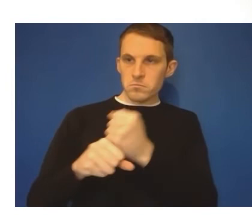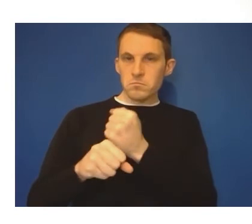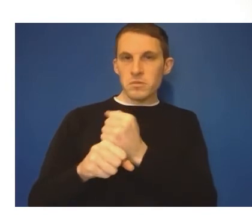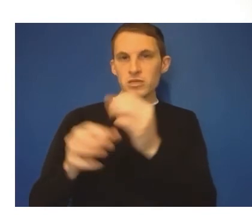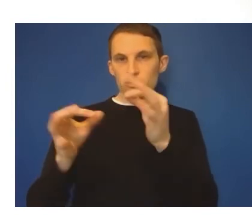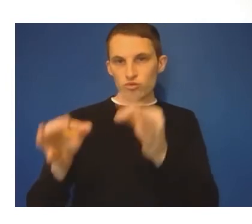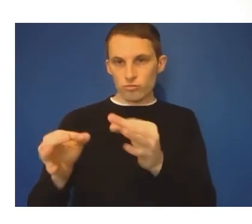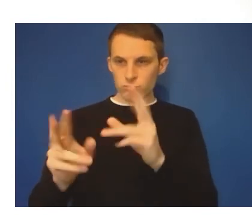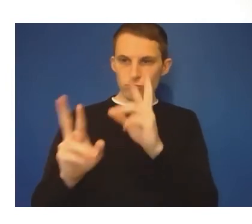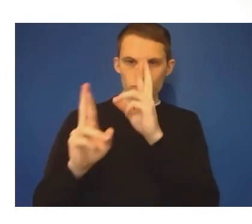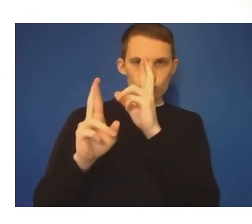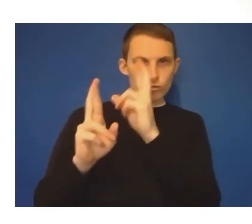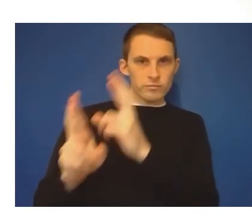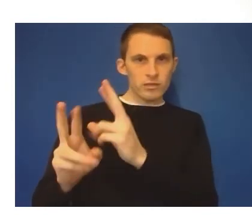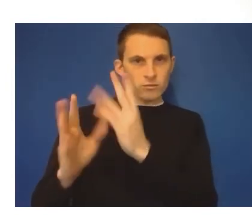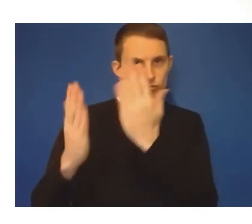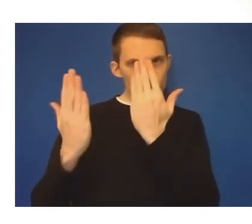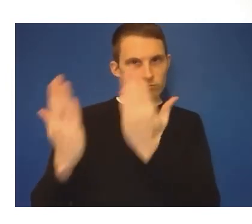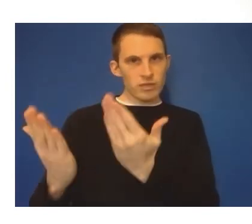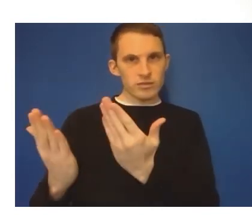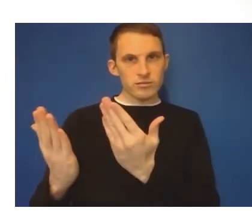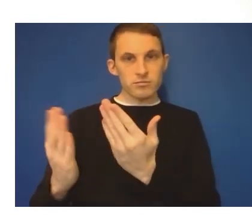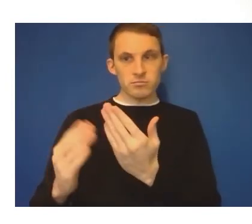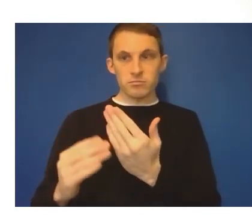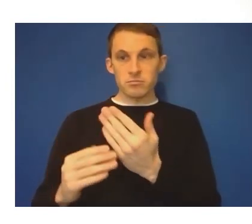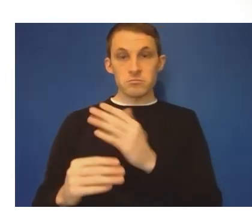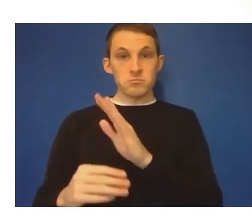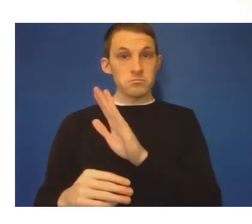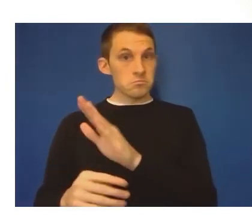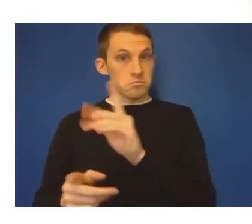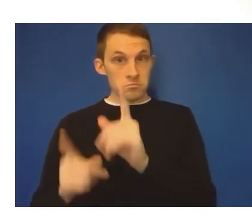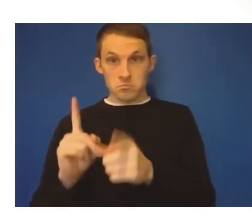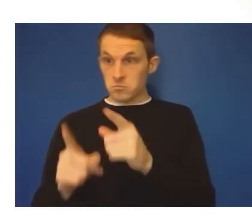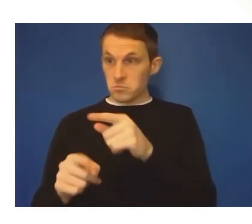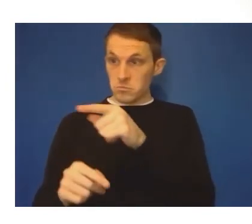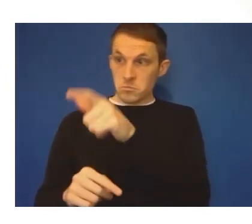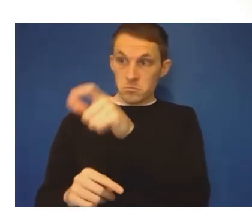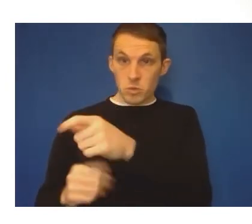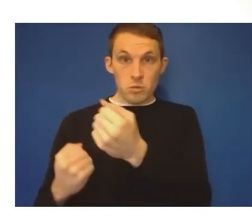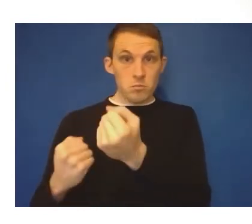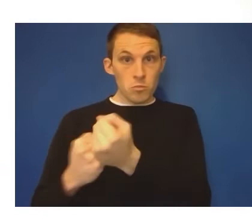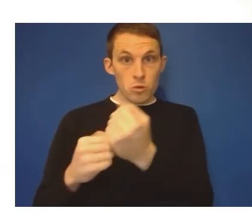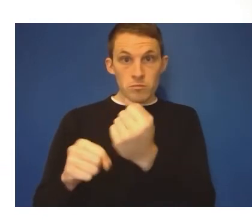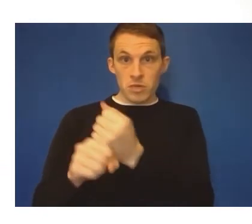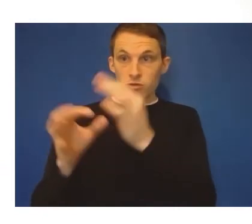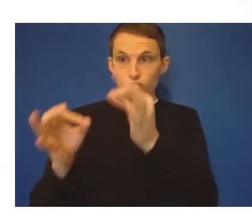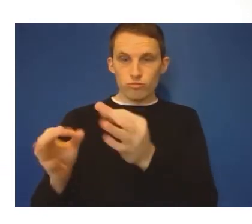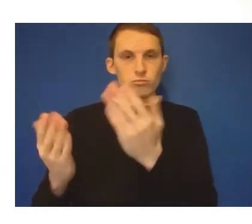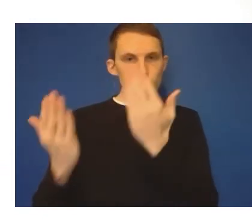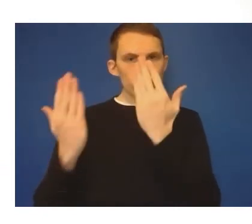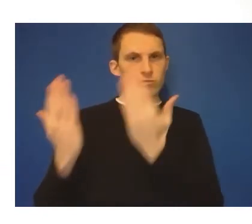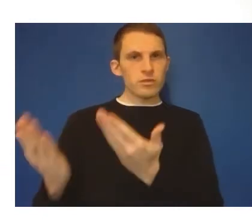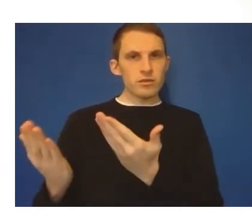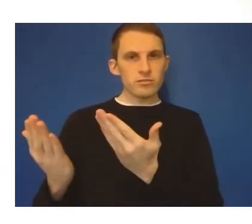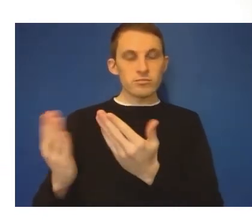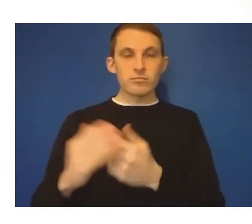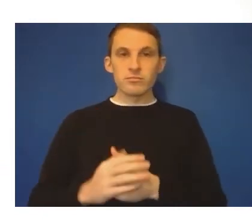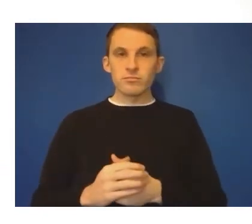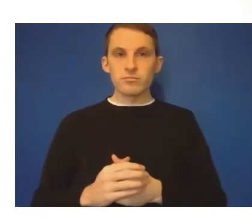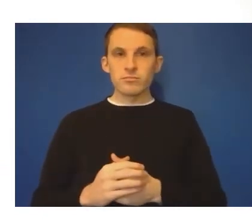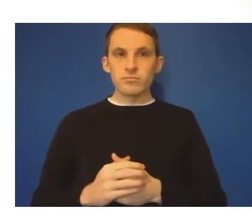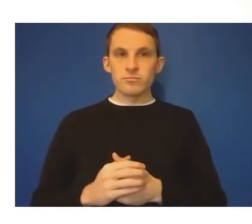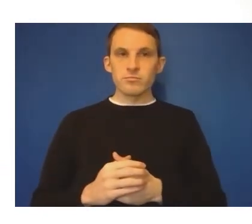making as the norm or the standard for everyone. And so important things that we've set out here include having